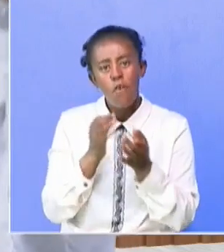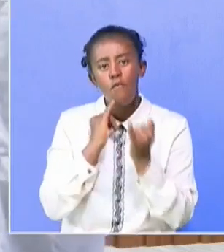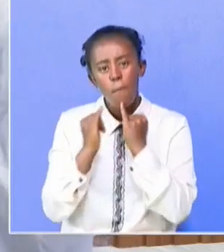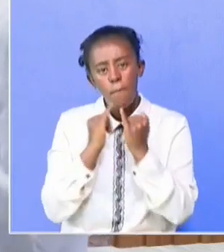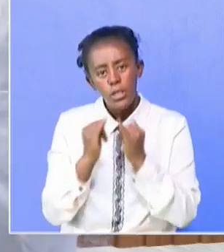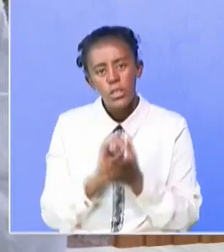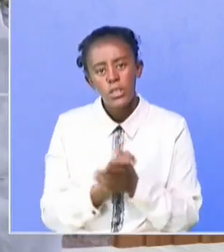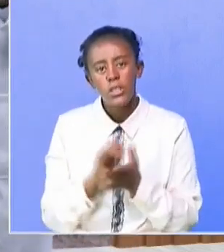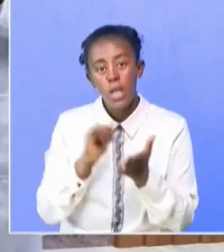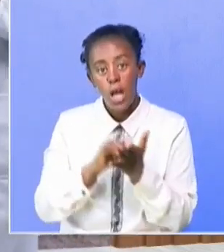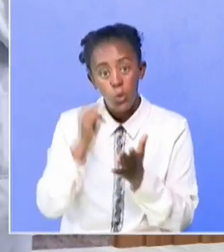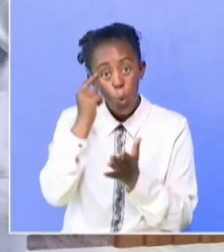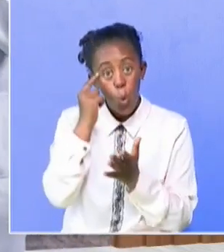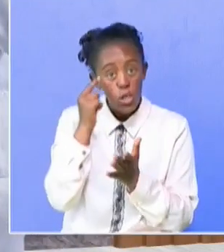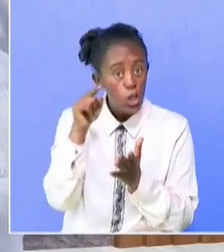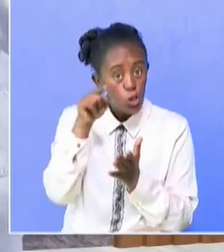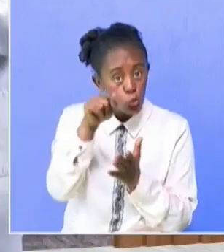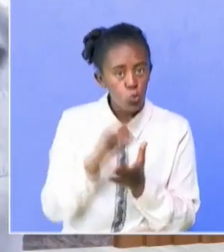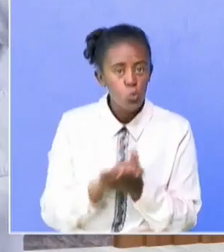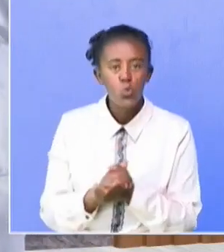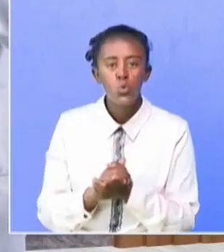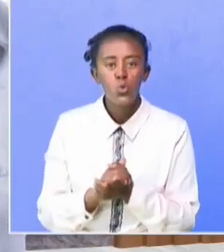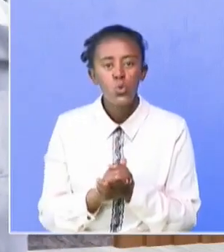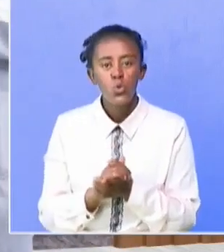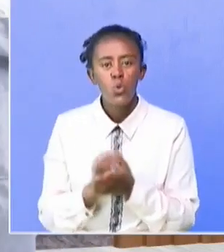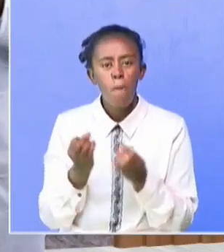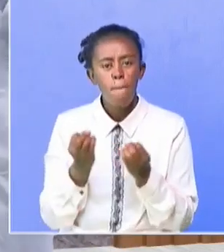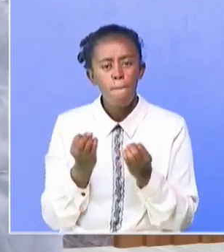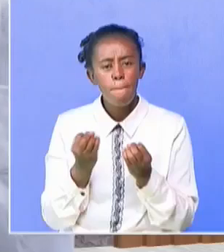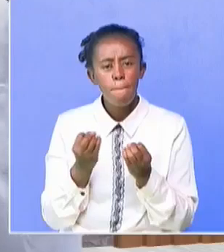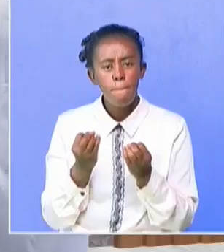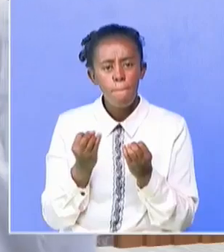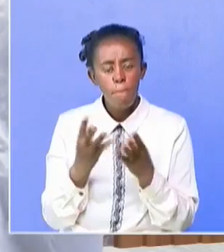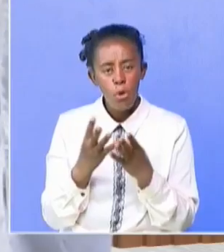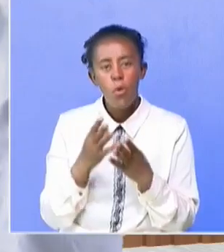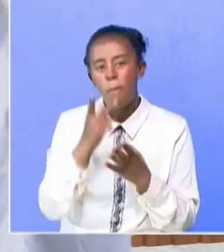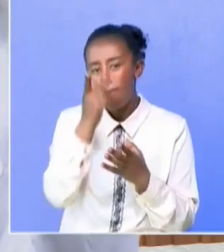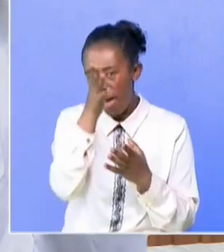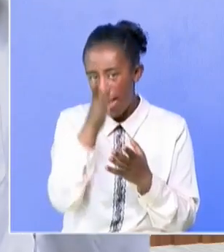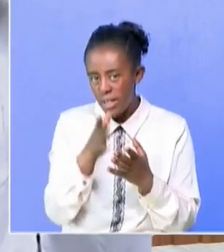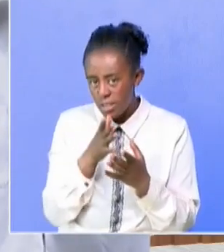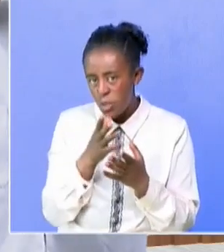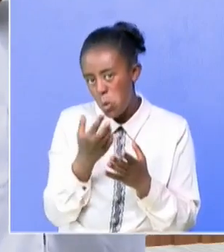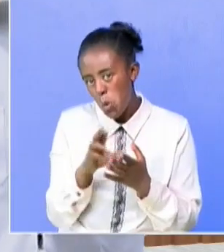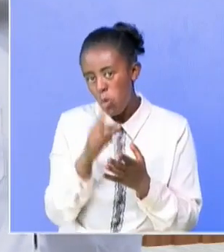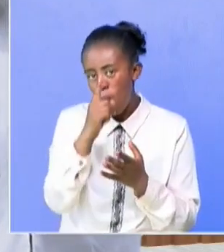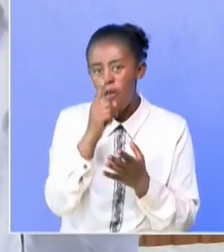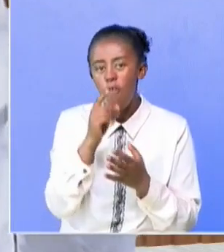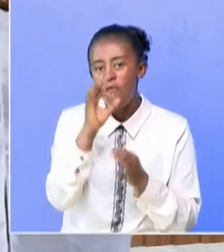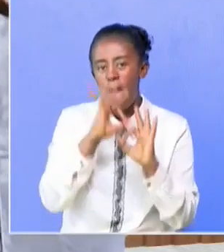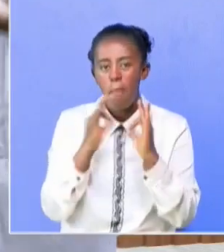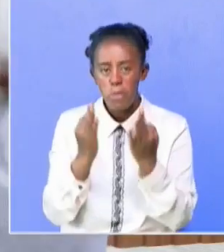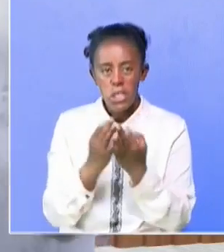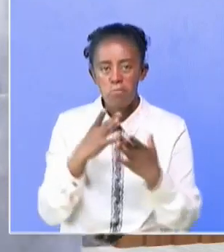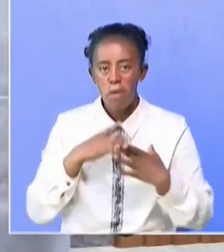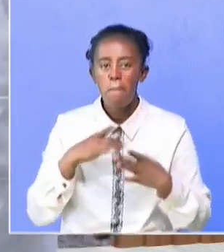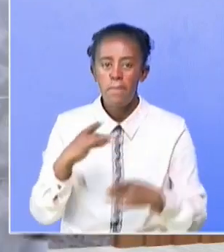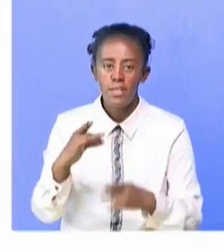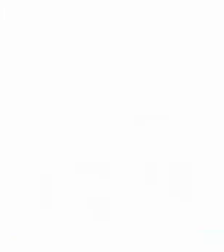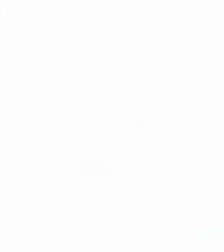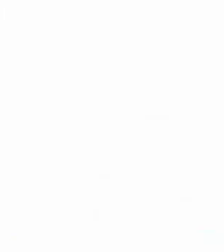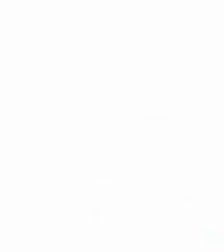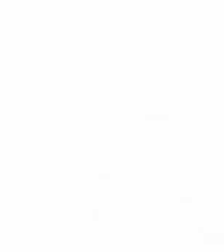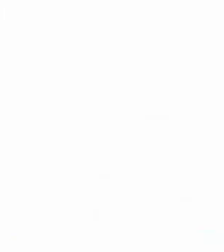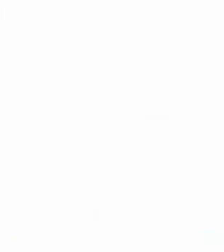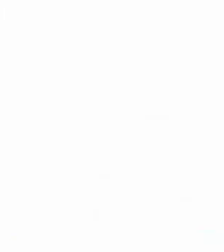that concerns you. That's more of written by the parents or one of the family member. Event